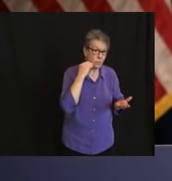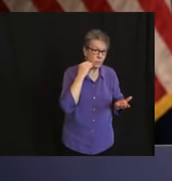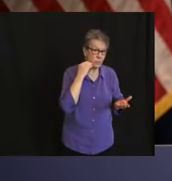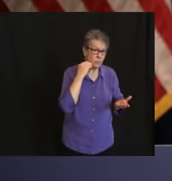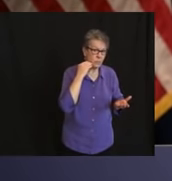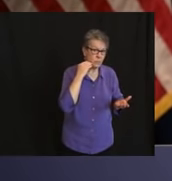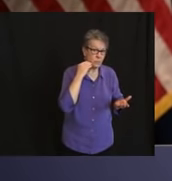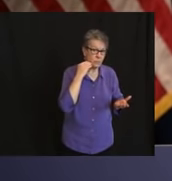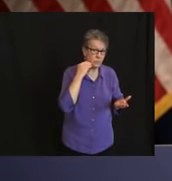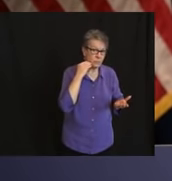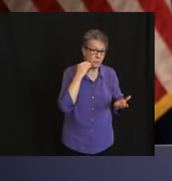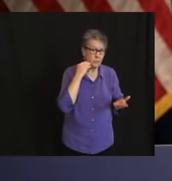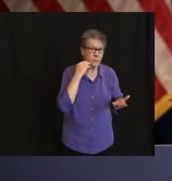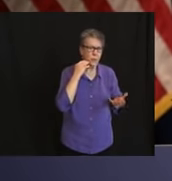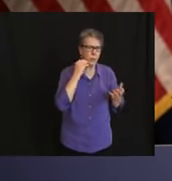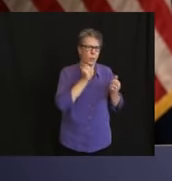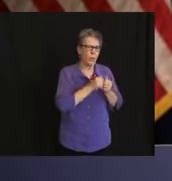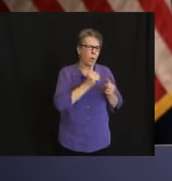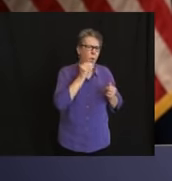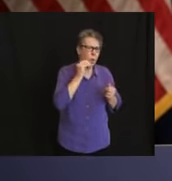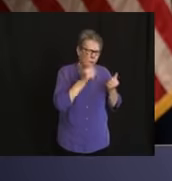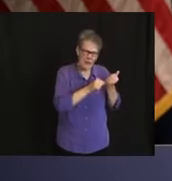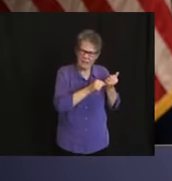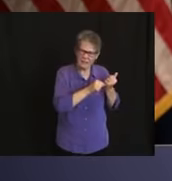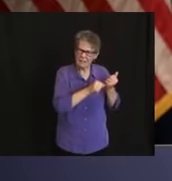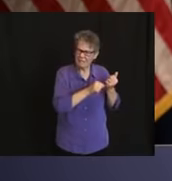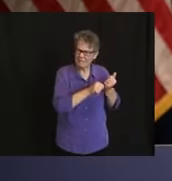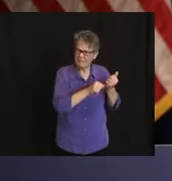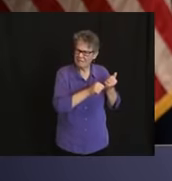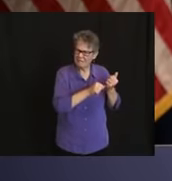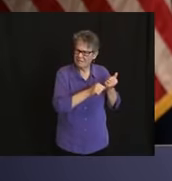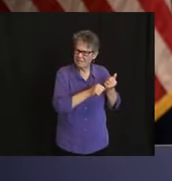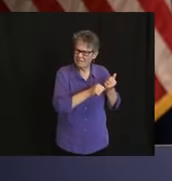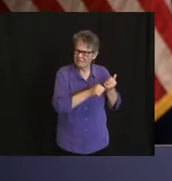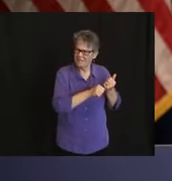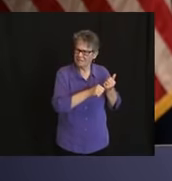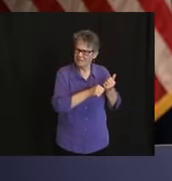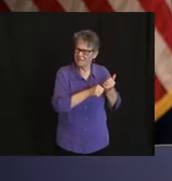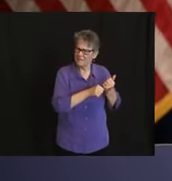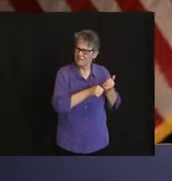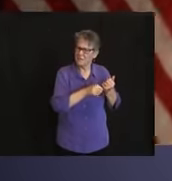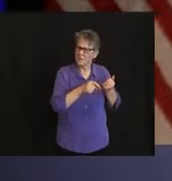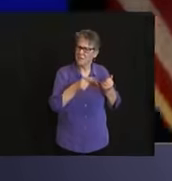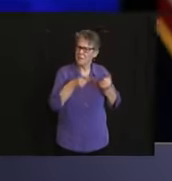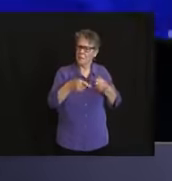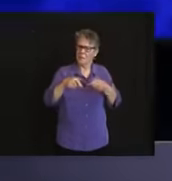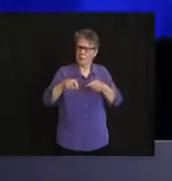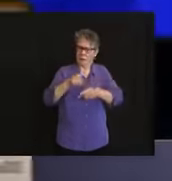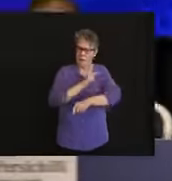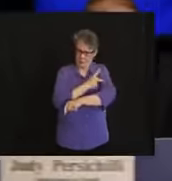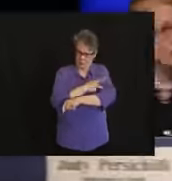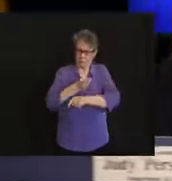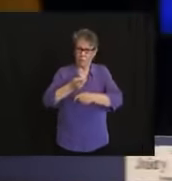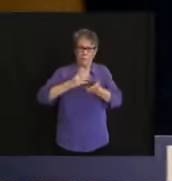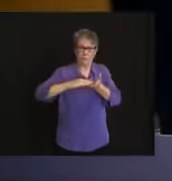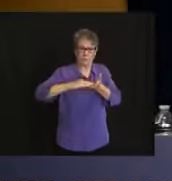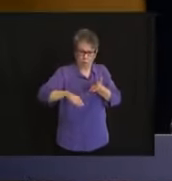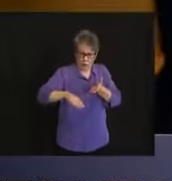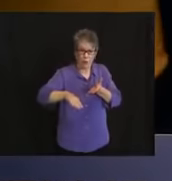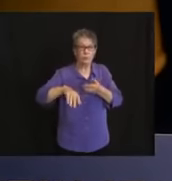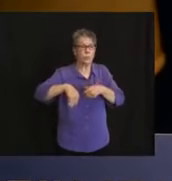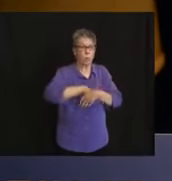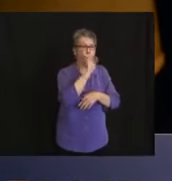nursing. Yeah. Because that's the case, I assume, for some of them. Well, I would bet most people are when they recover,